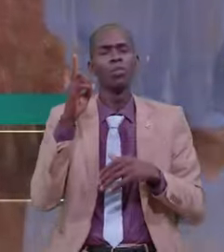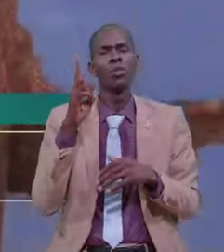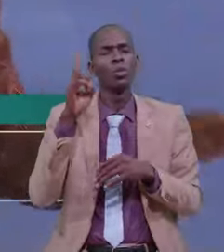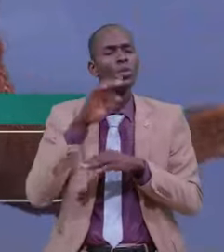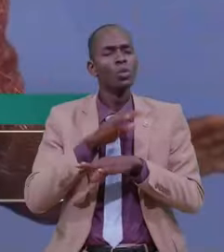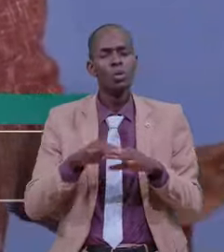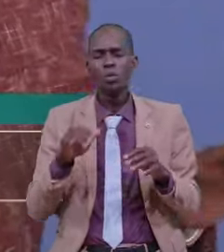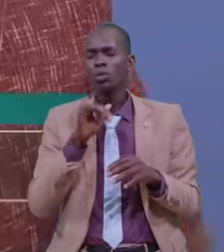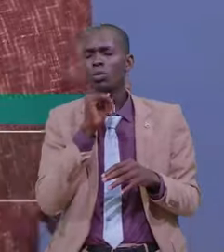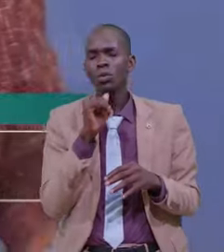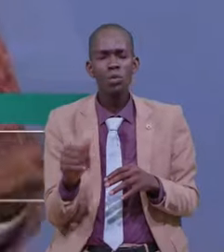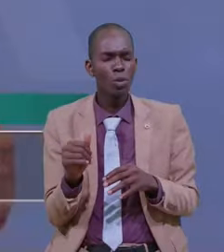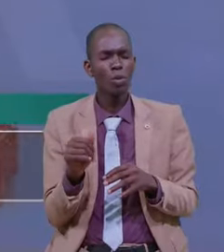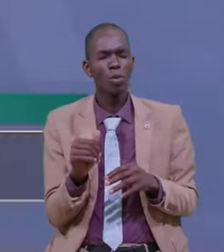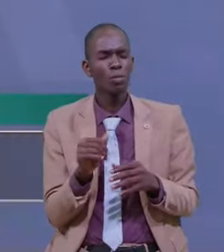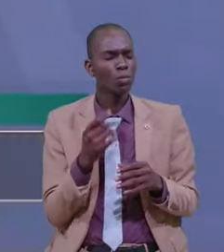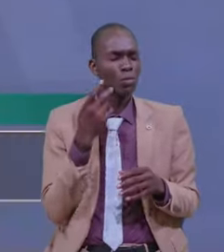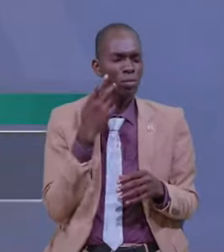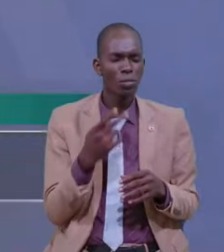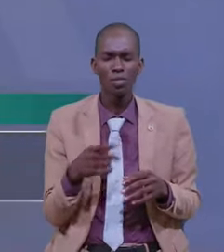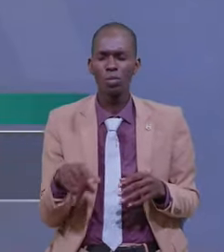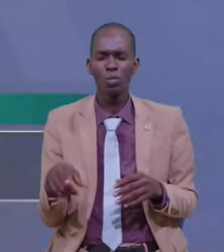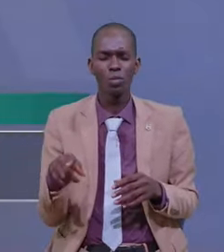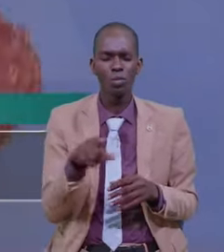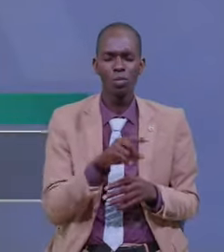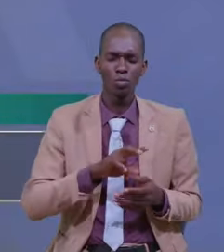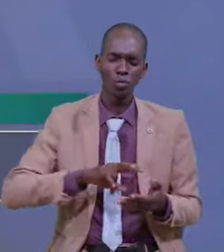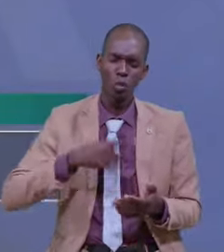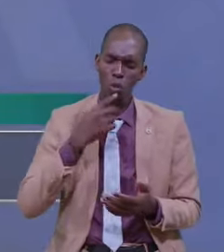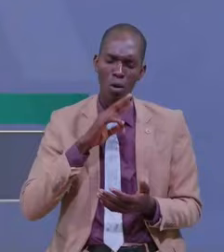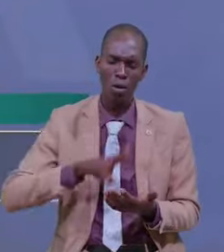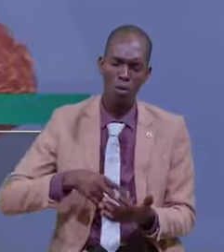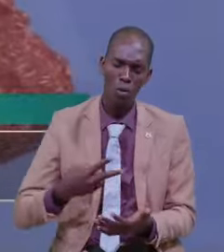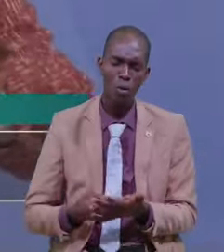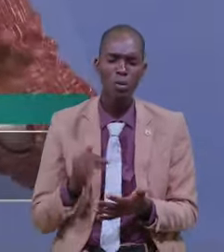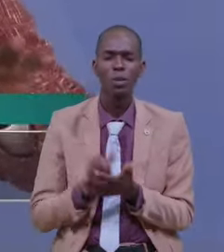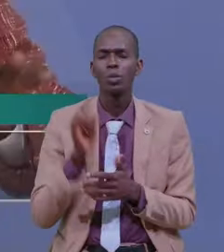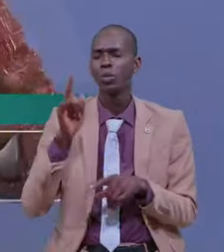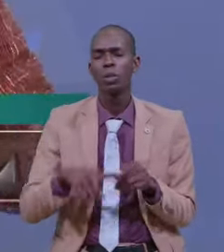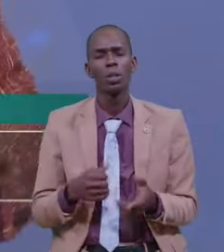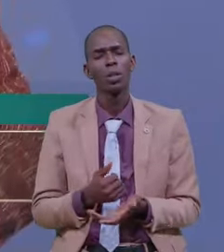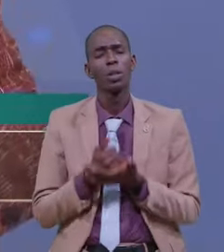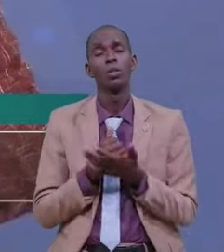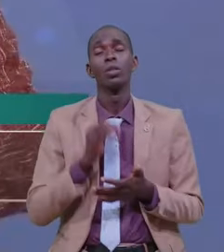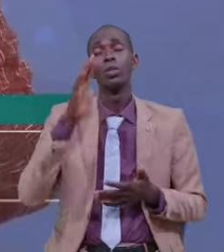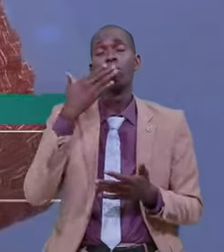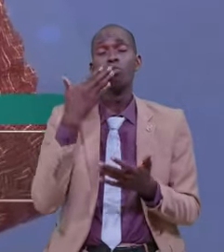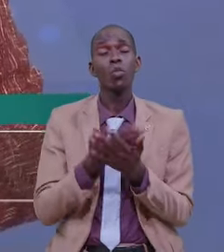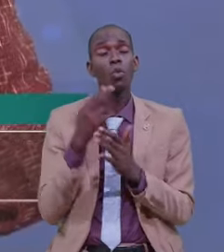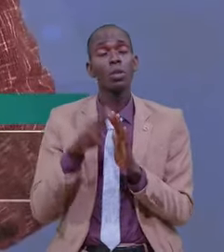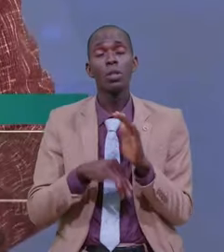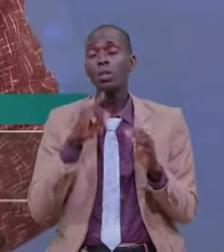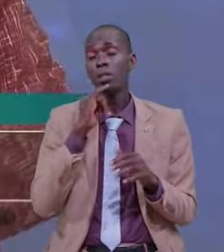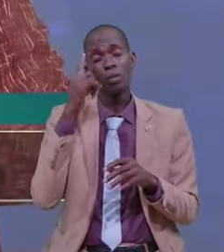so downtrodden that you cannot lift them up. And your goodness is for everyone, every